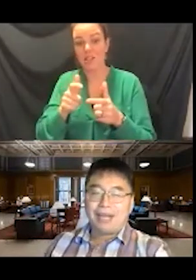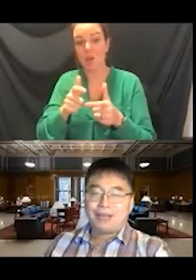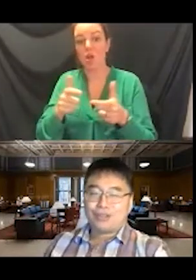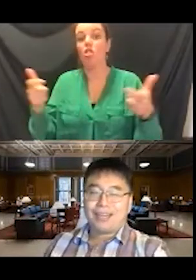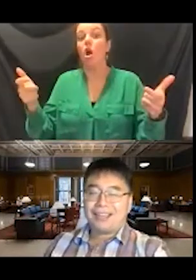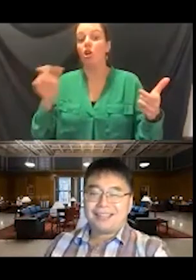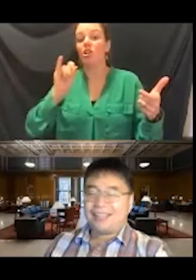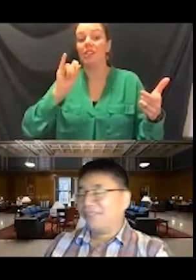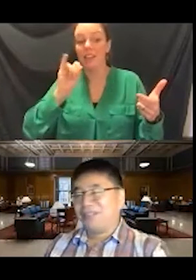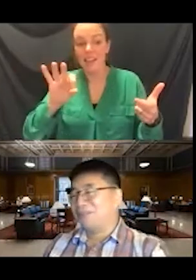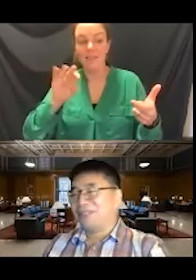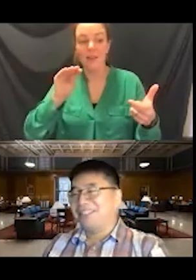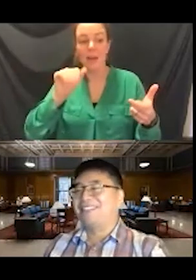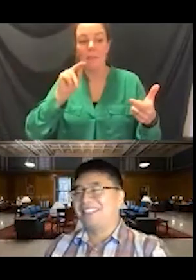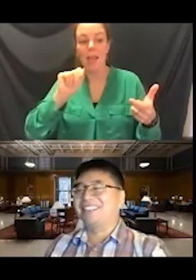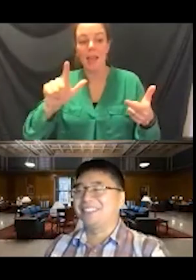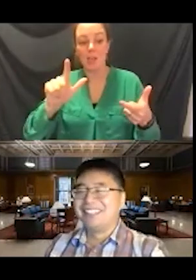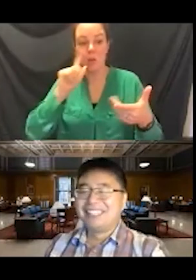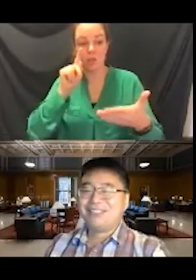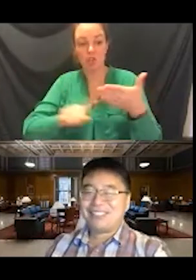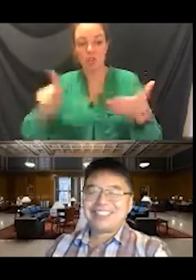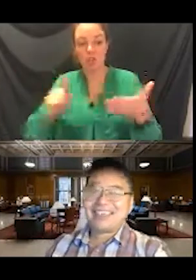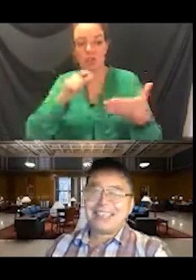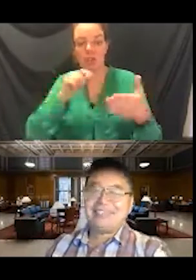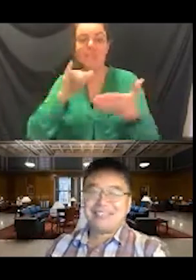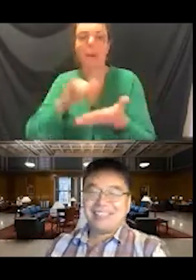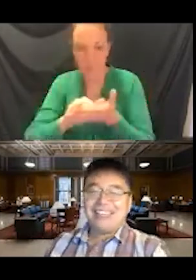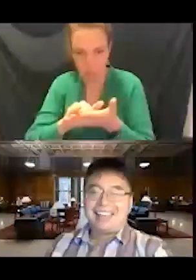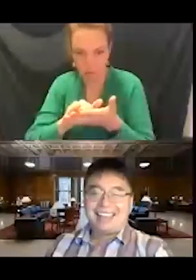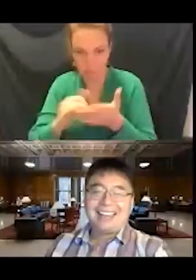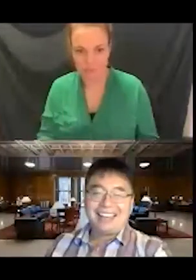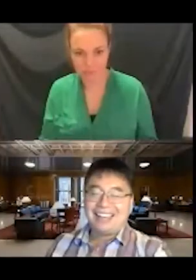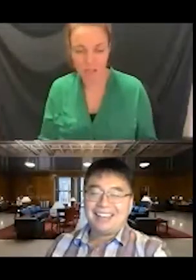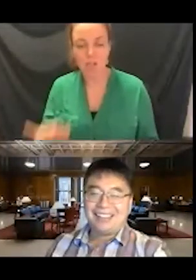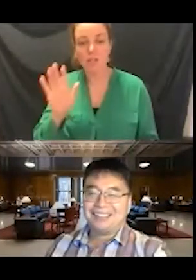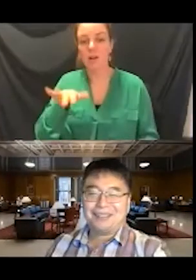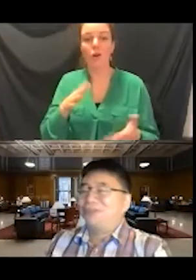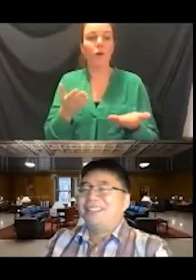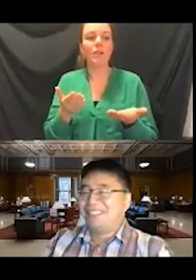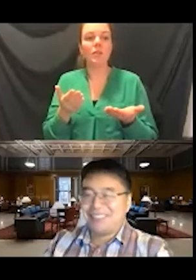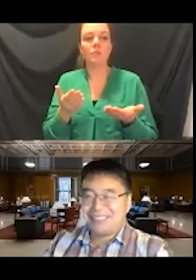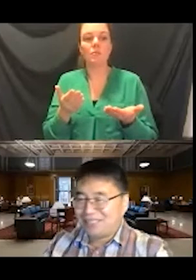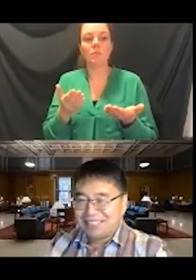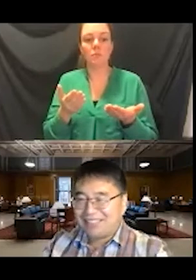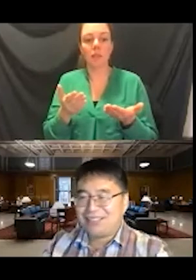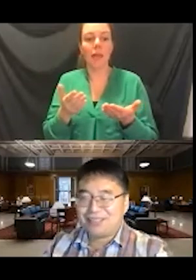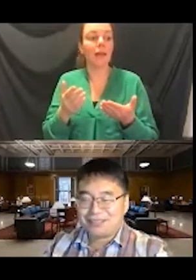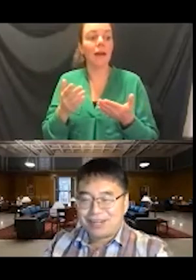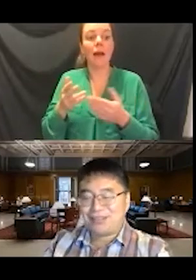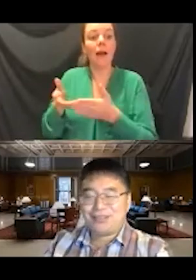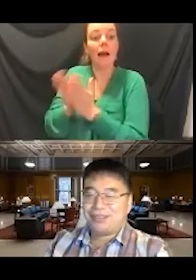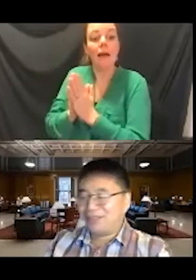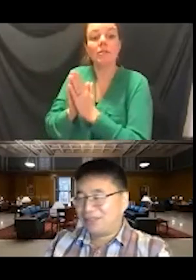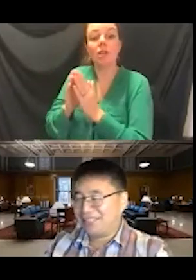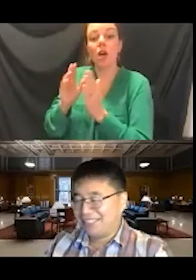a manual checking is not feasible, right? So if you just can't have a resident or a